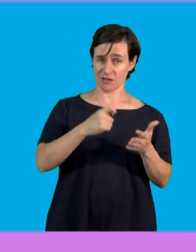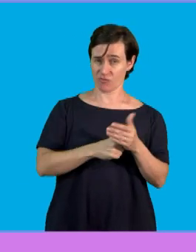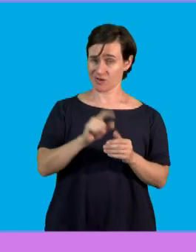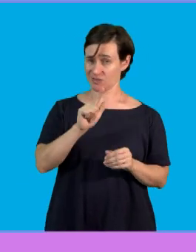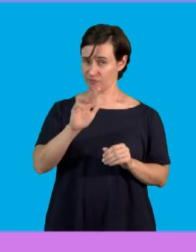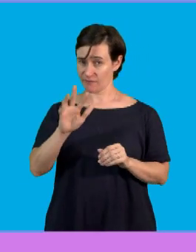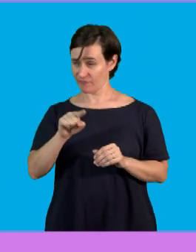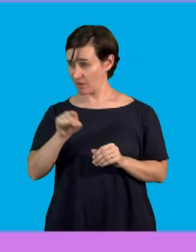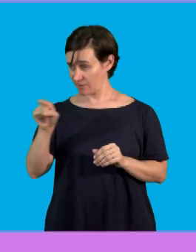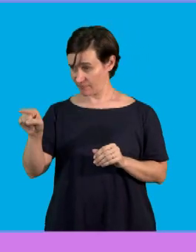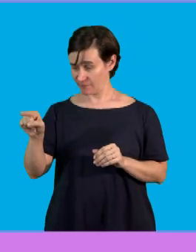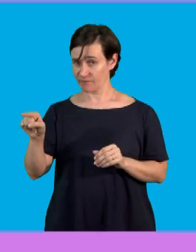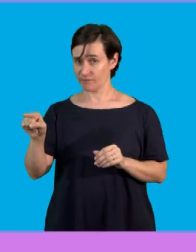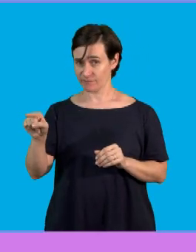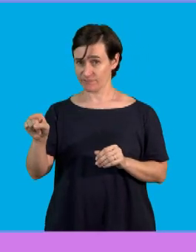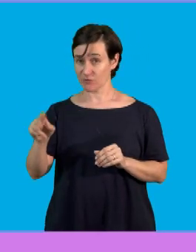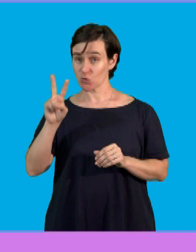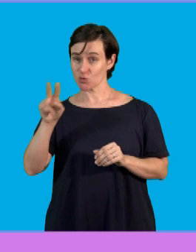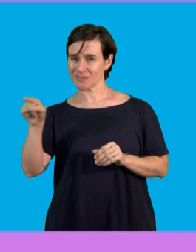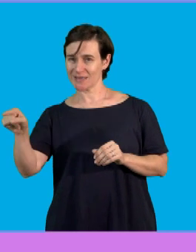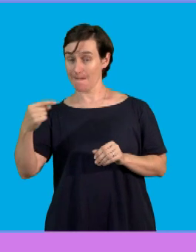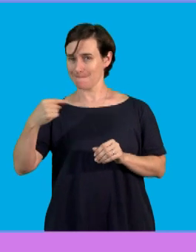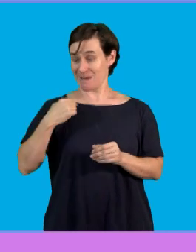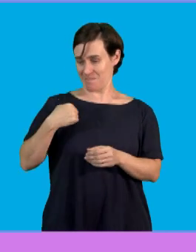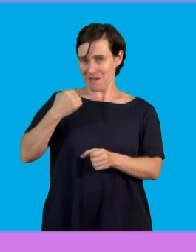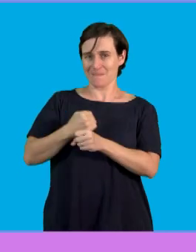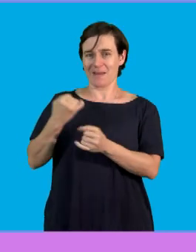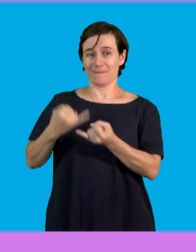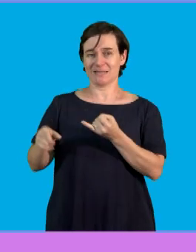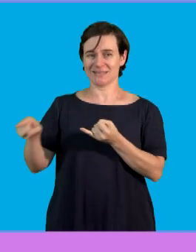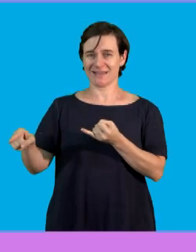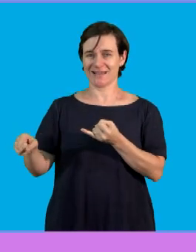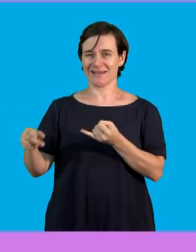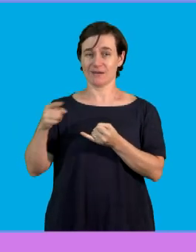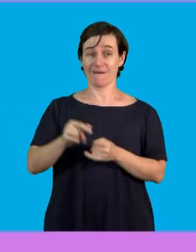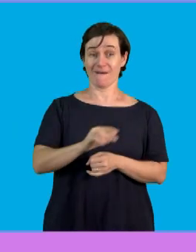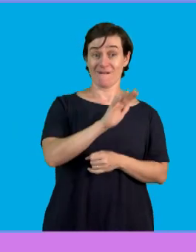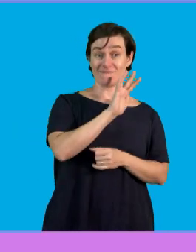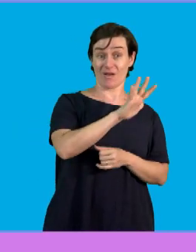5,569. So now here it appears that I made a mistake here. So it was supposed to be